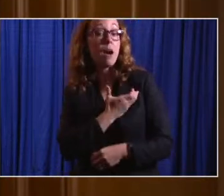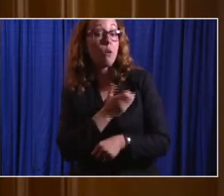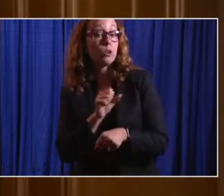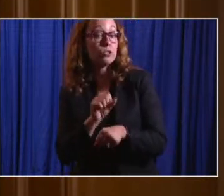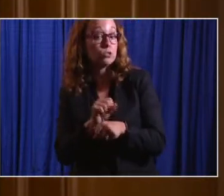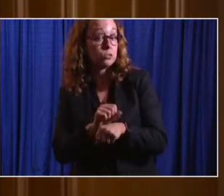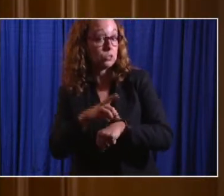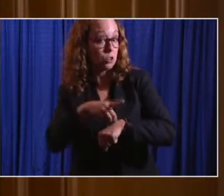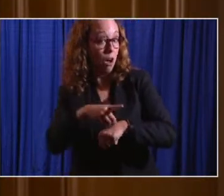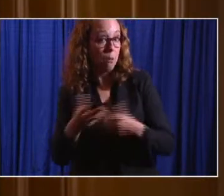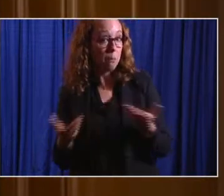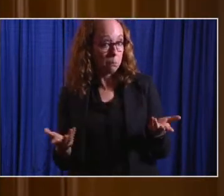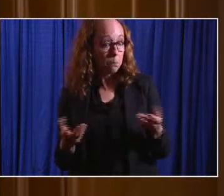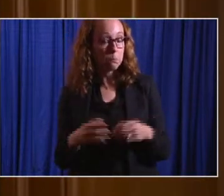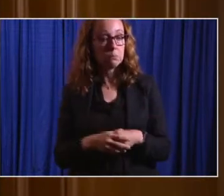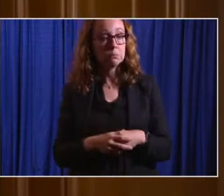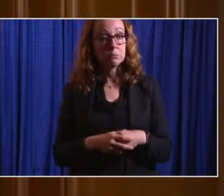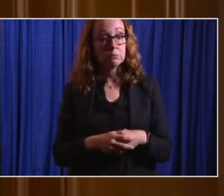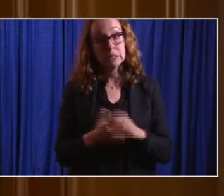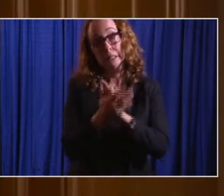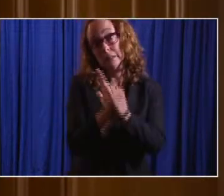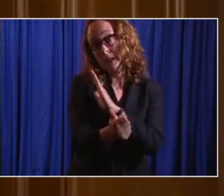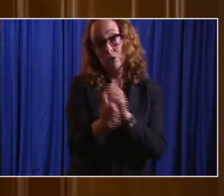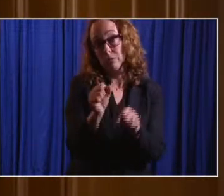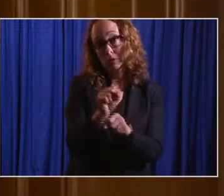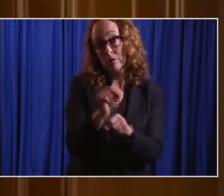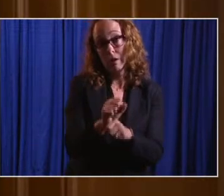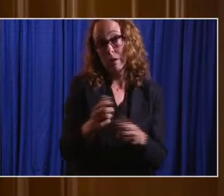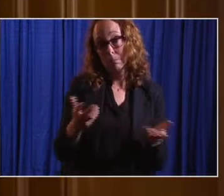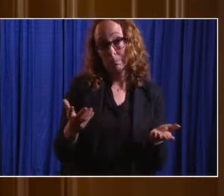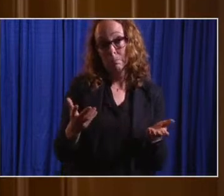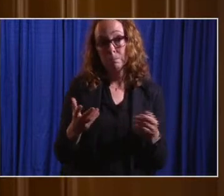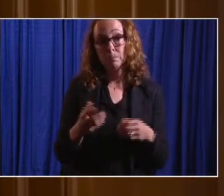job with skill jobs, is be able to make